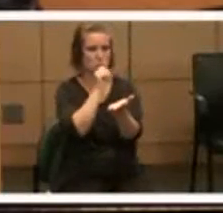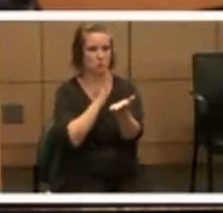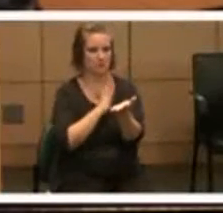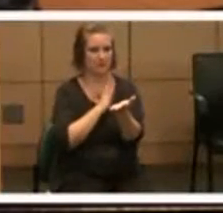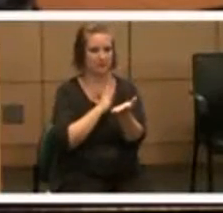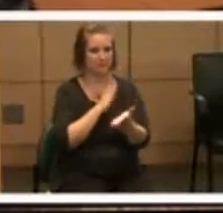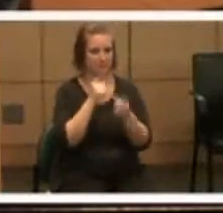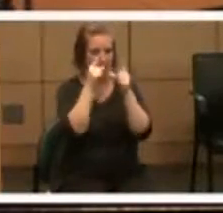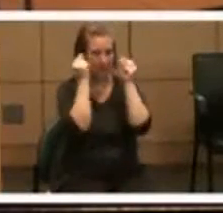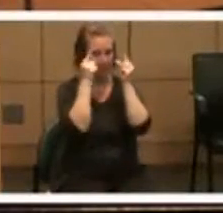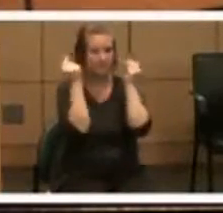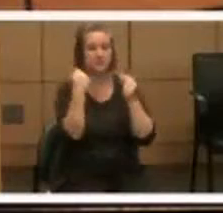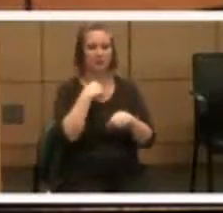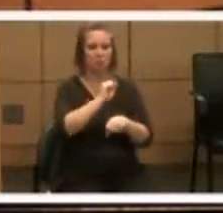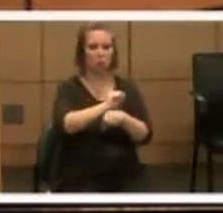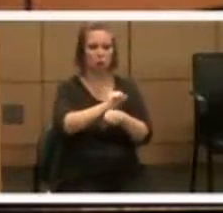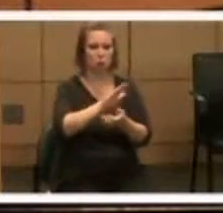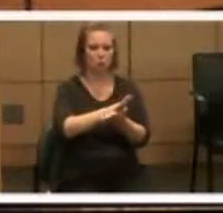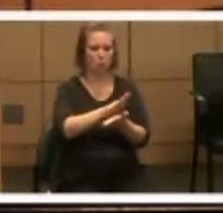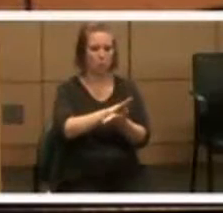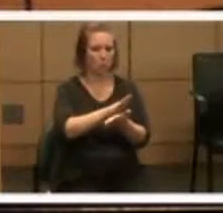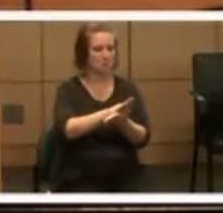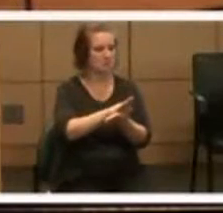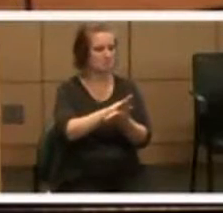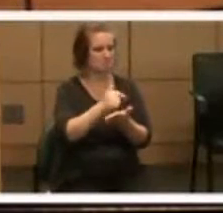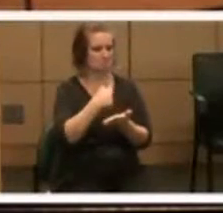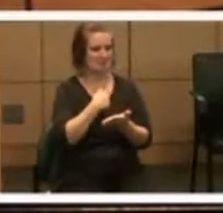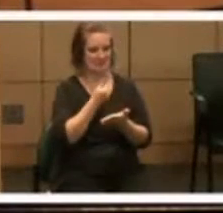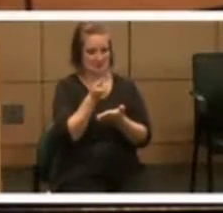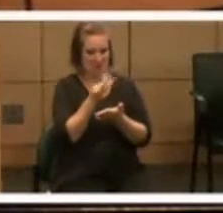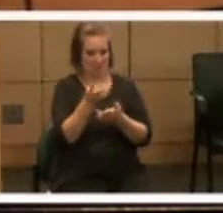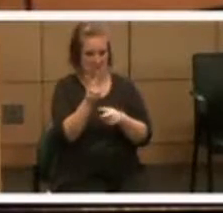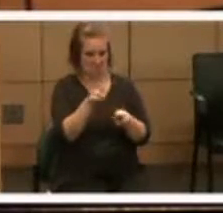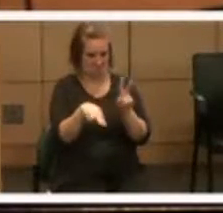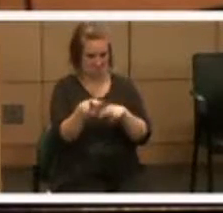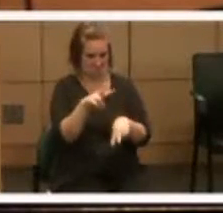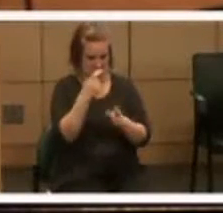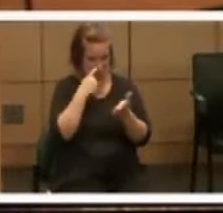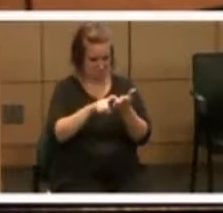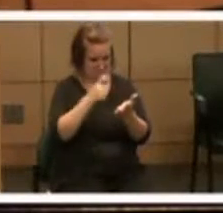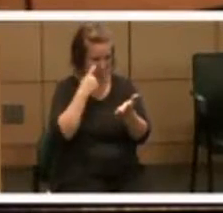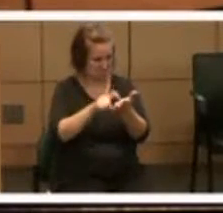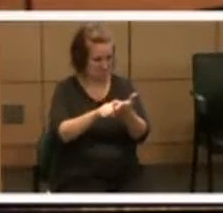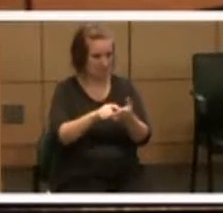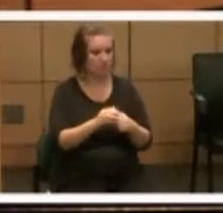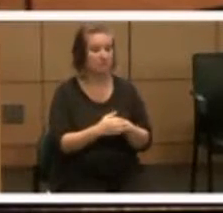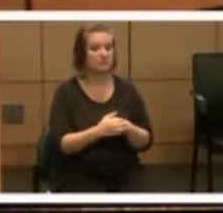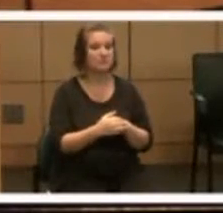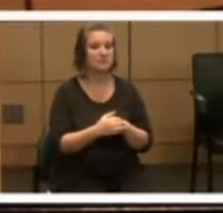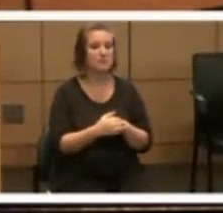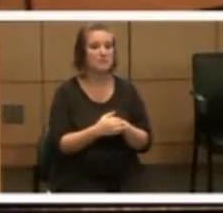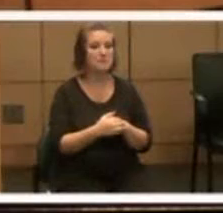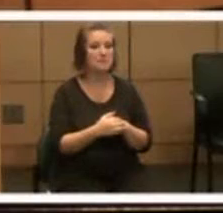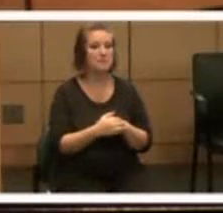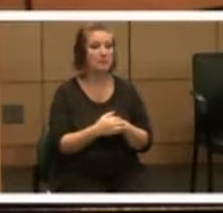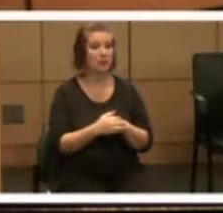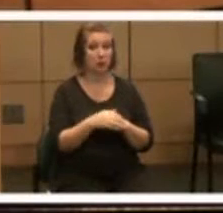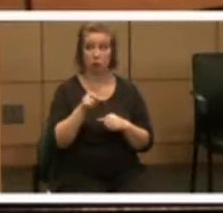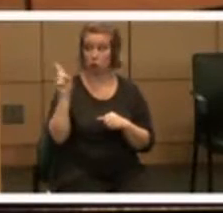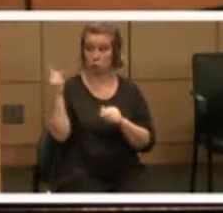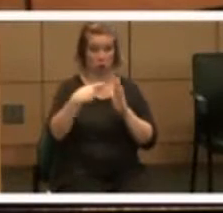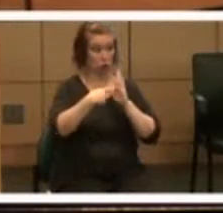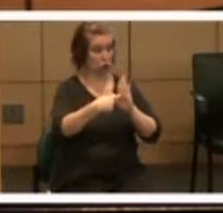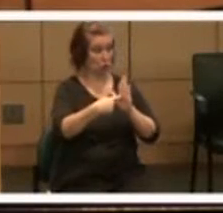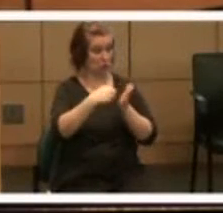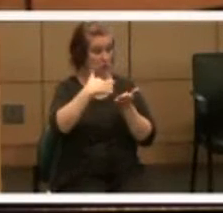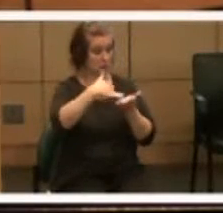Mm-hmm. I work in the schools, and I just had a couple observations. Is I'm seeing that what you're showing in the studies